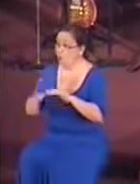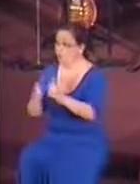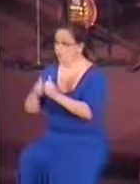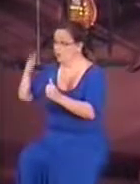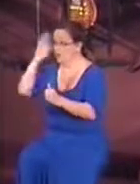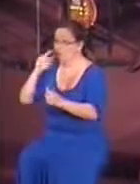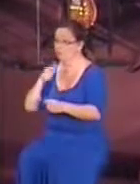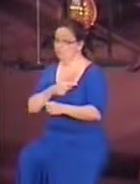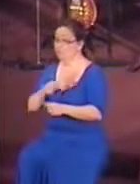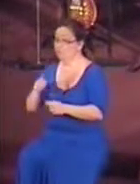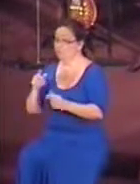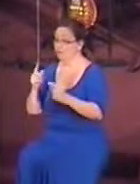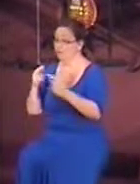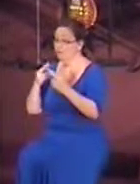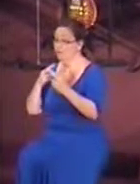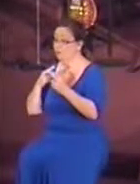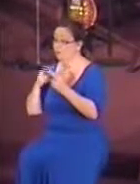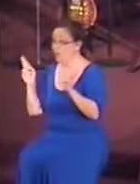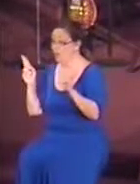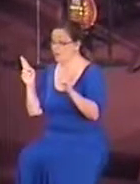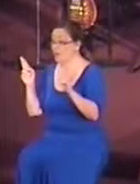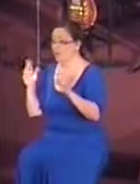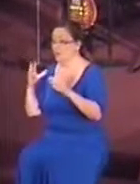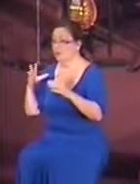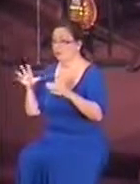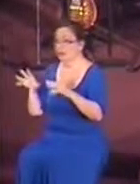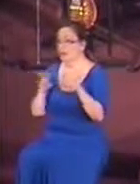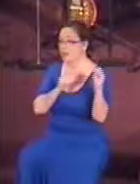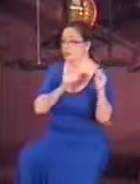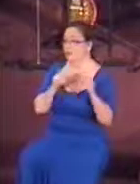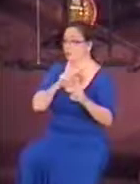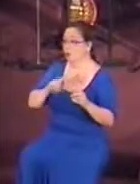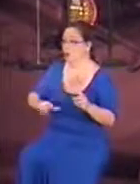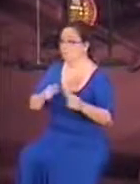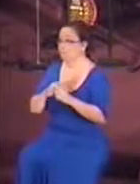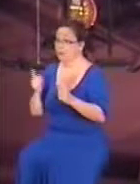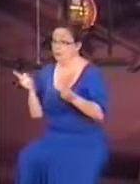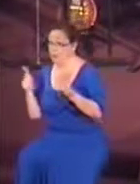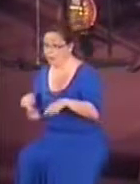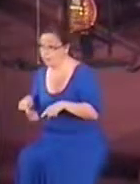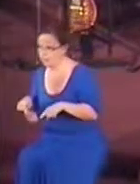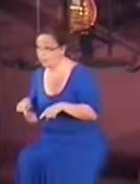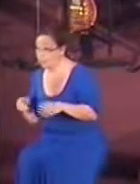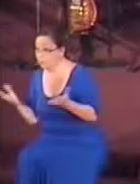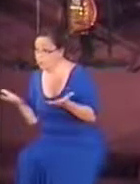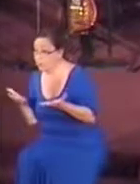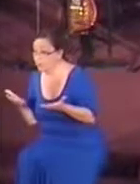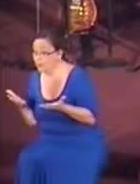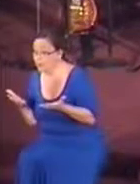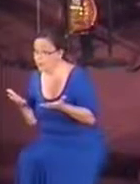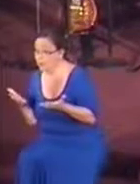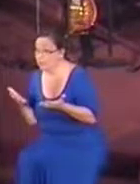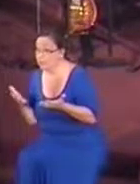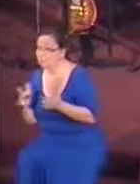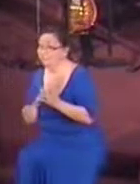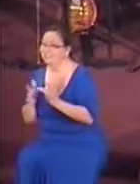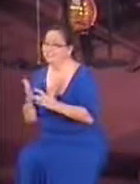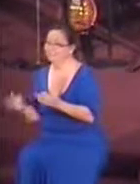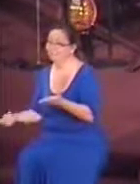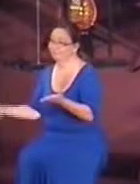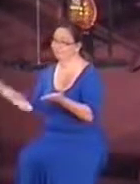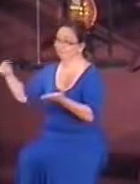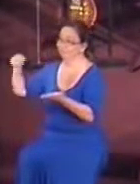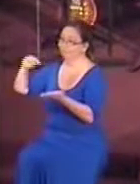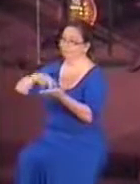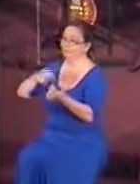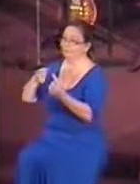were ready and willing to leave the Lord. But then something happened. What was it that happened? Jesus resurrected from